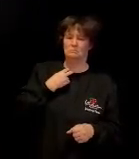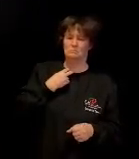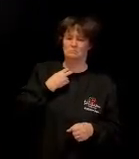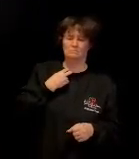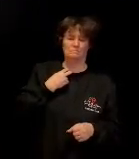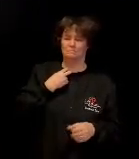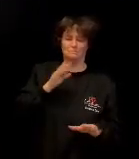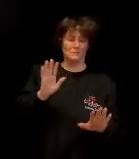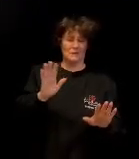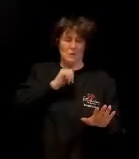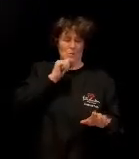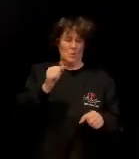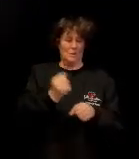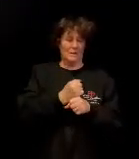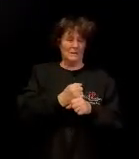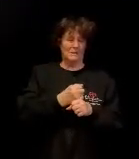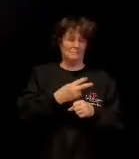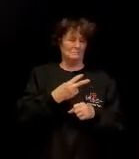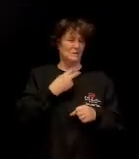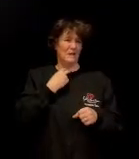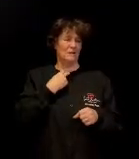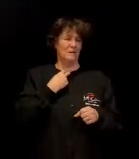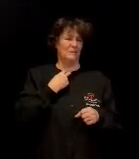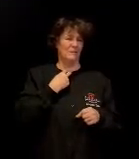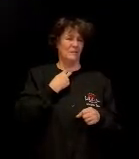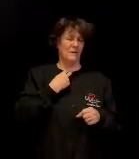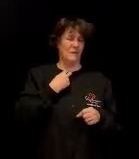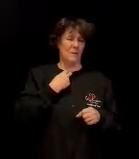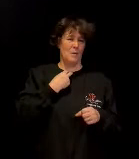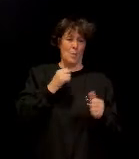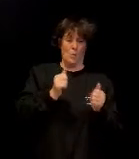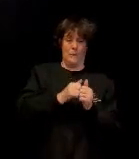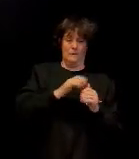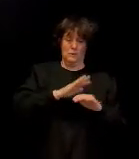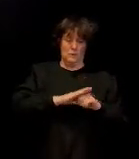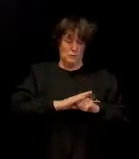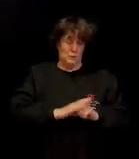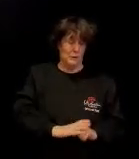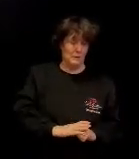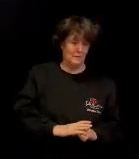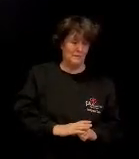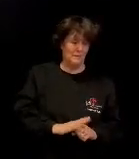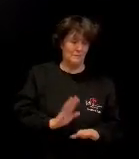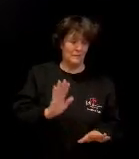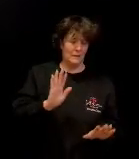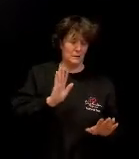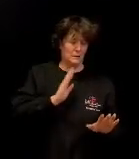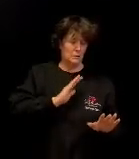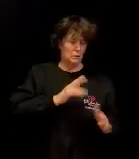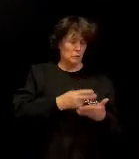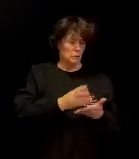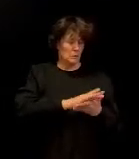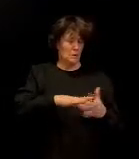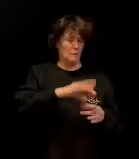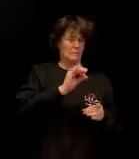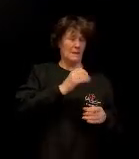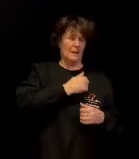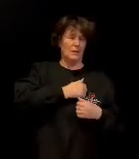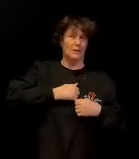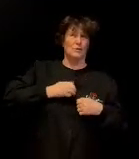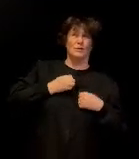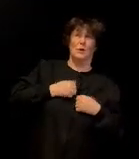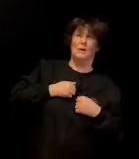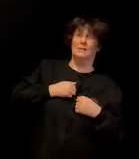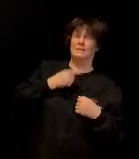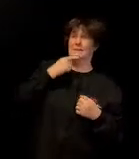of the body, the stress and what it can do to you. So you always have to check up yourself and say, Holy Spirit, I'm sorry for saying